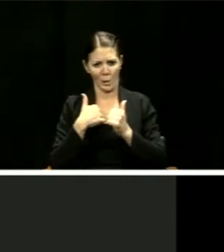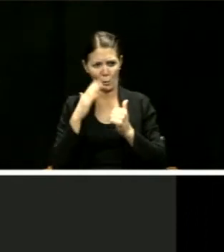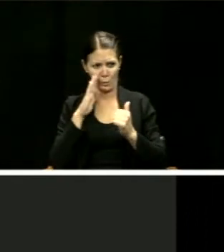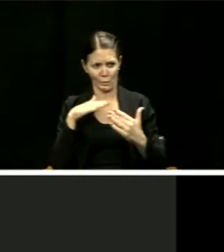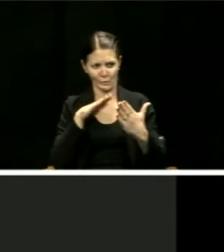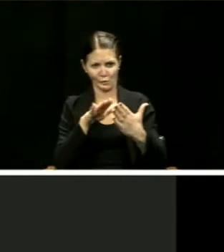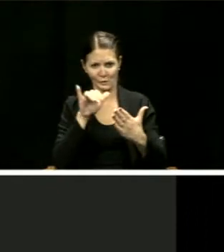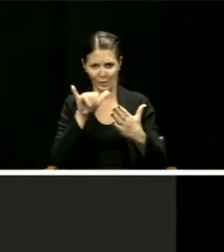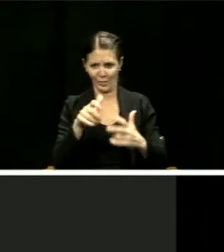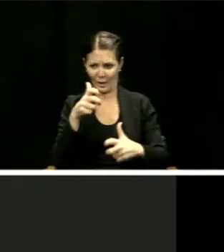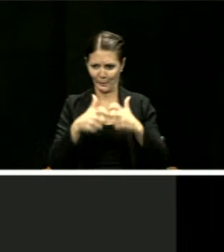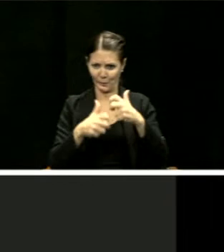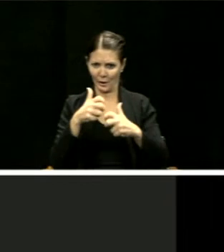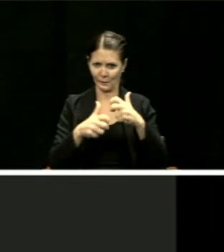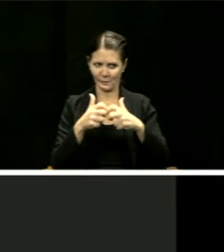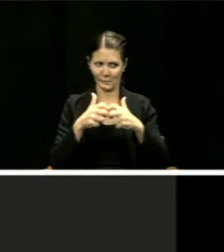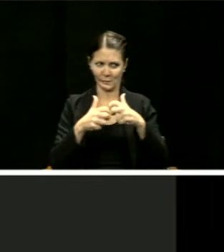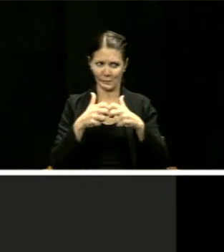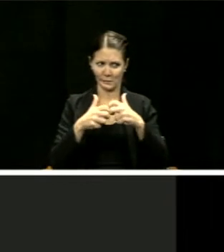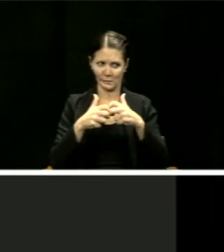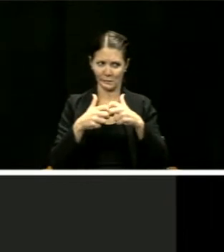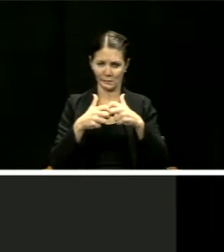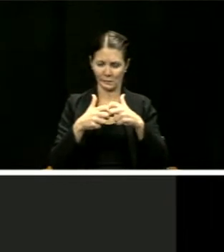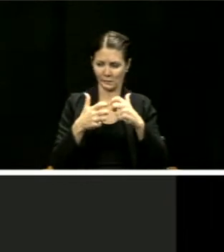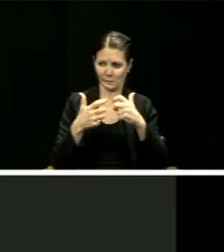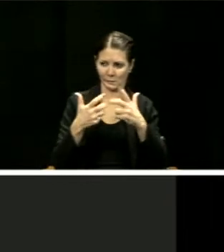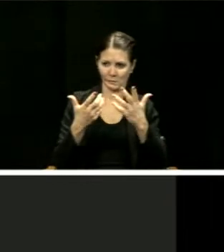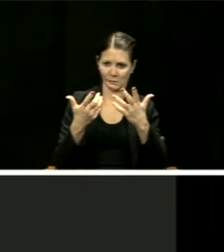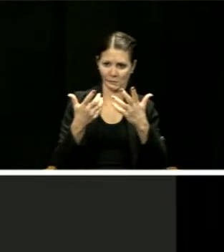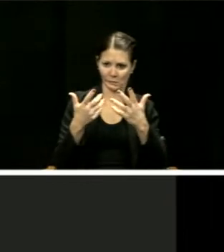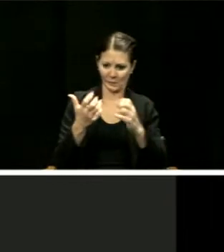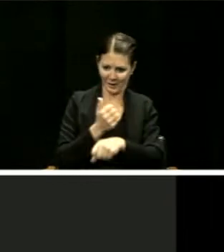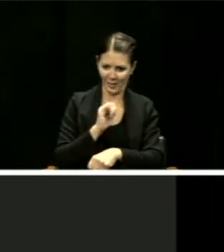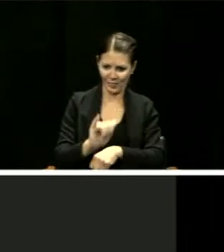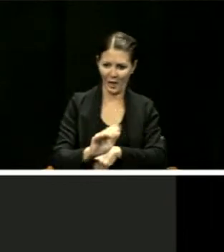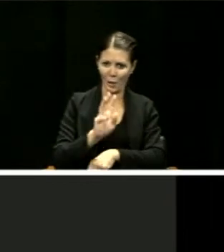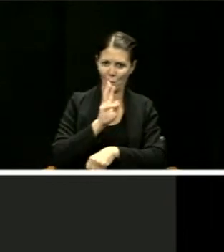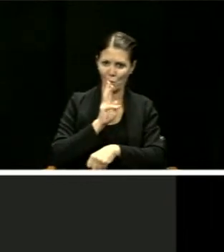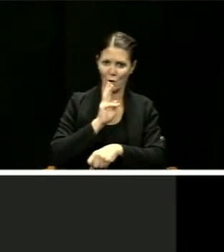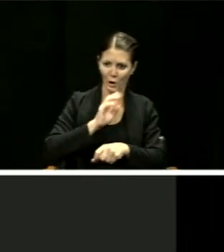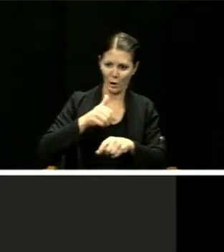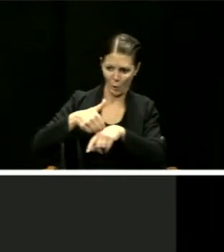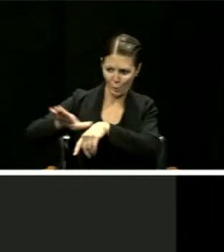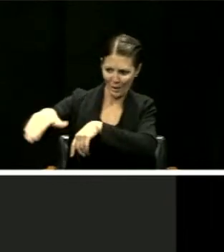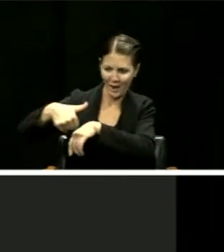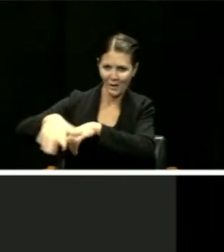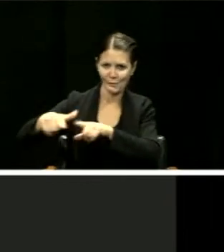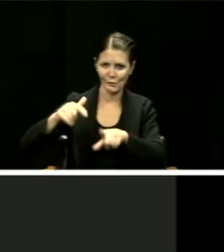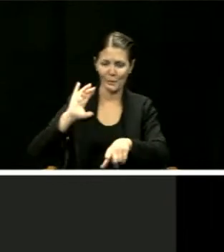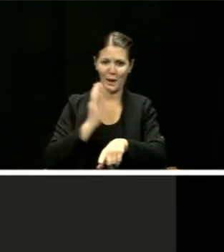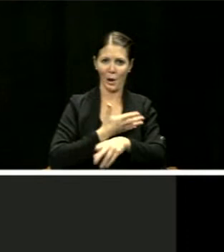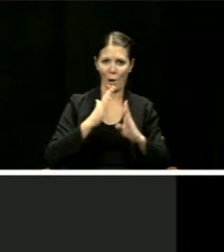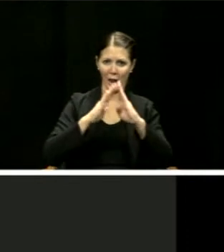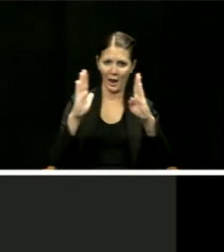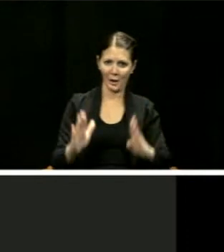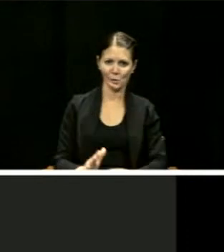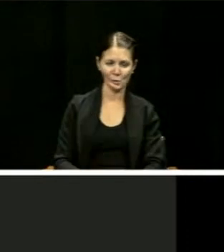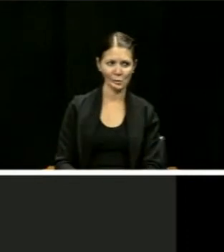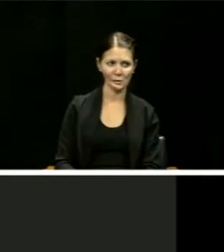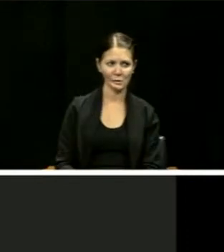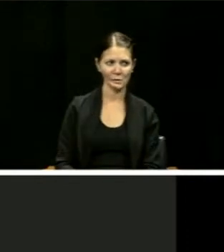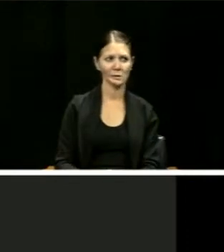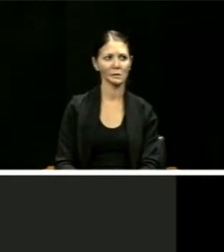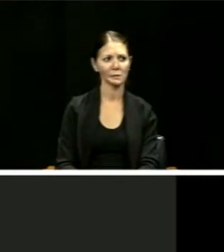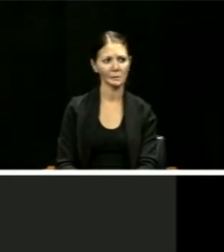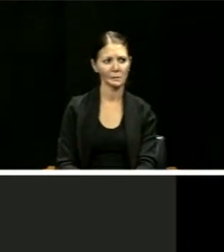problem to get, this water away from the houses?